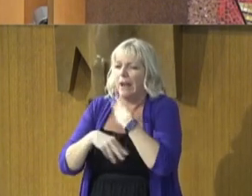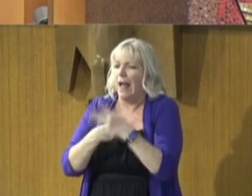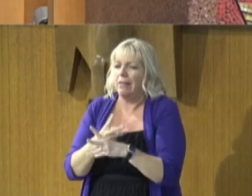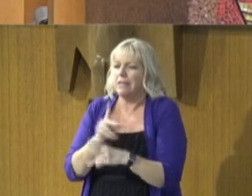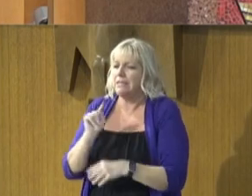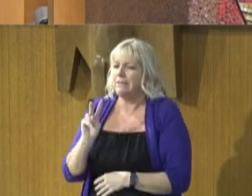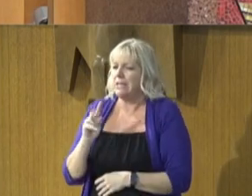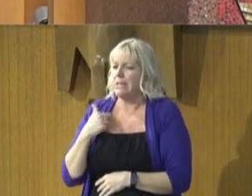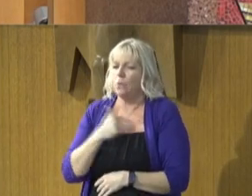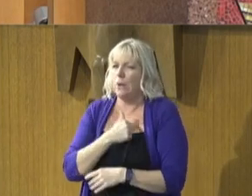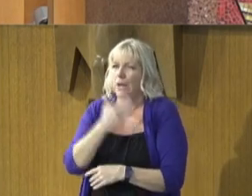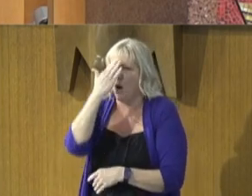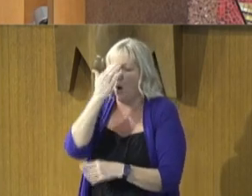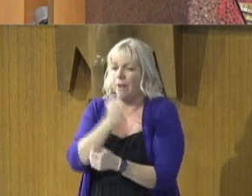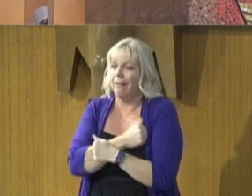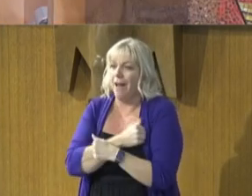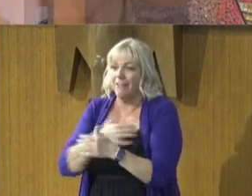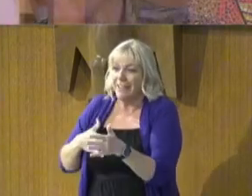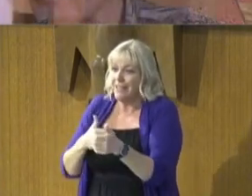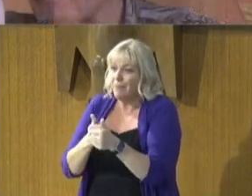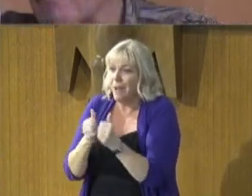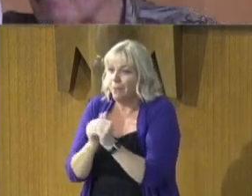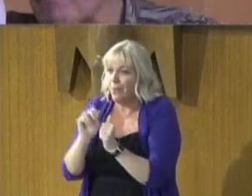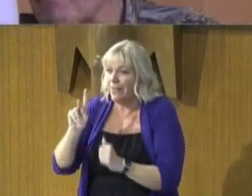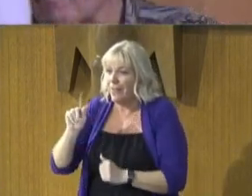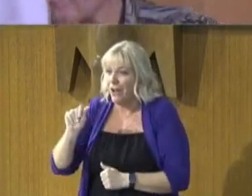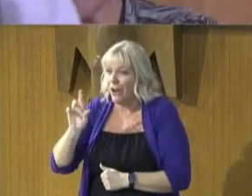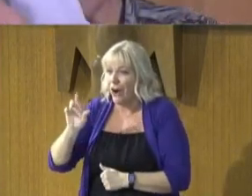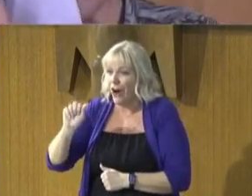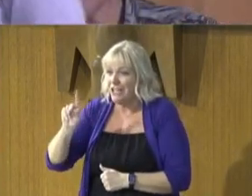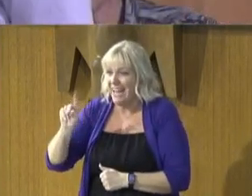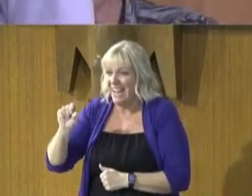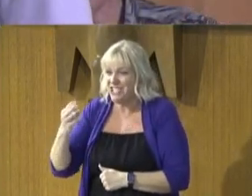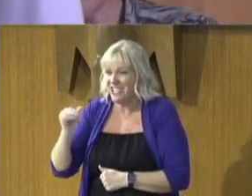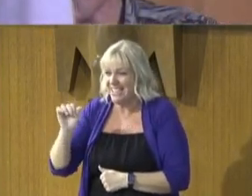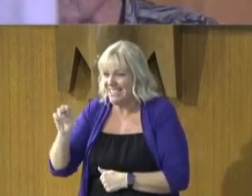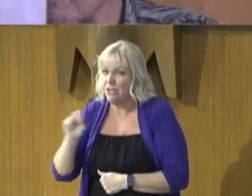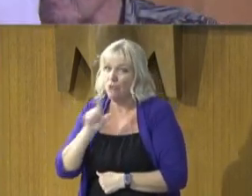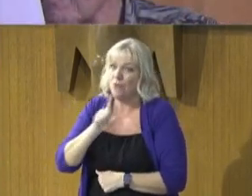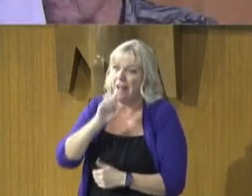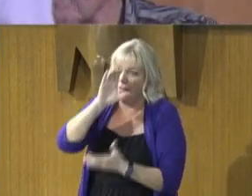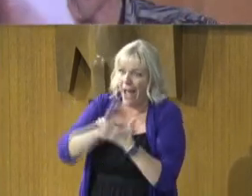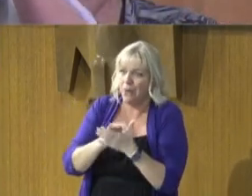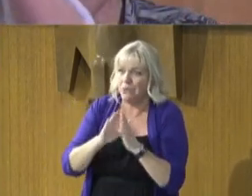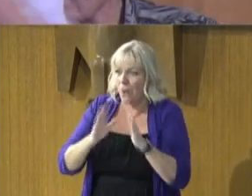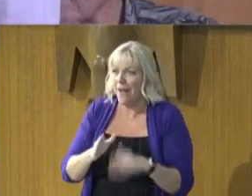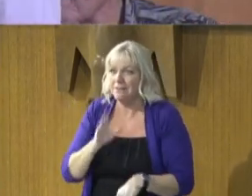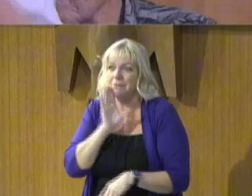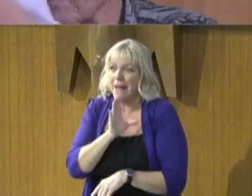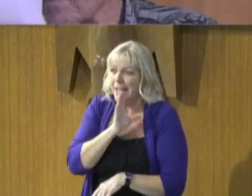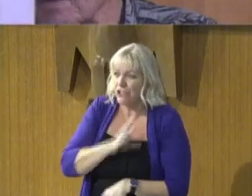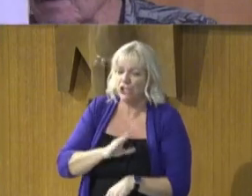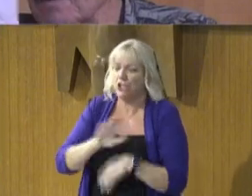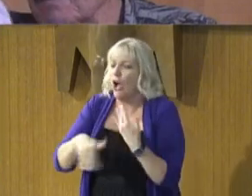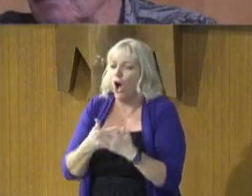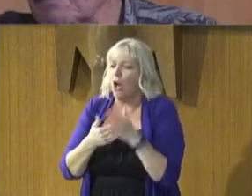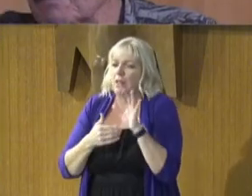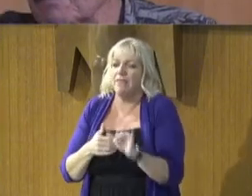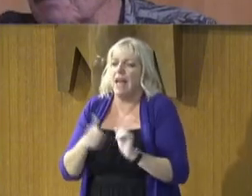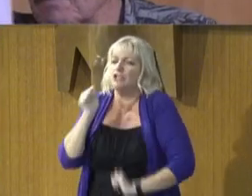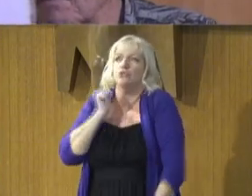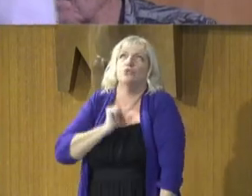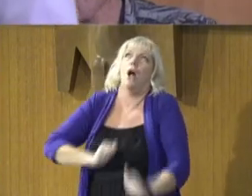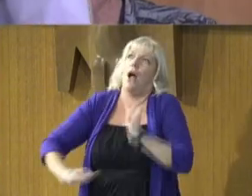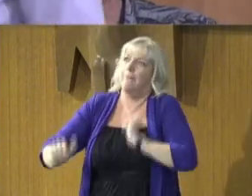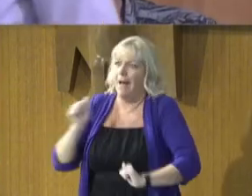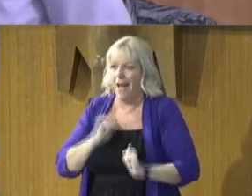love. Keeping Up with the Kardashians, Real Housewives, The Bachelor. Micaiah is all about the